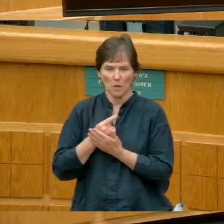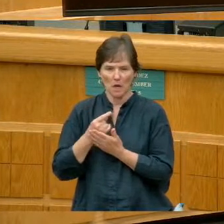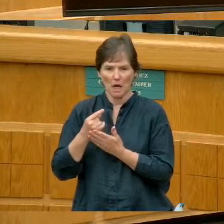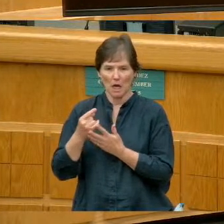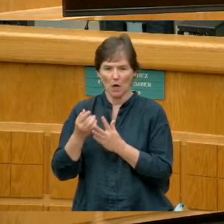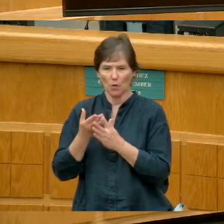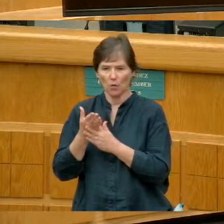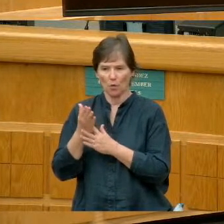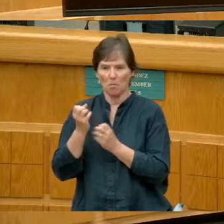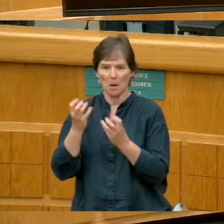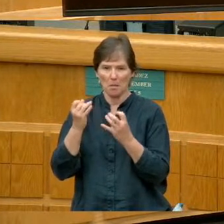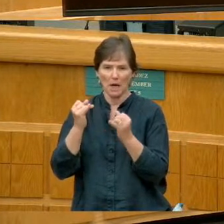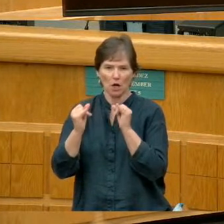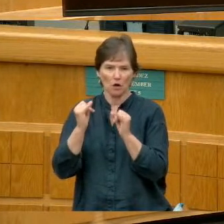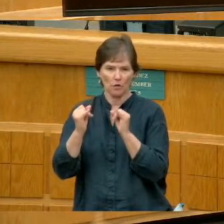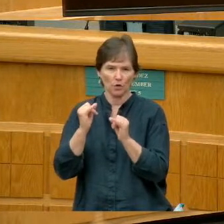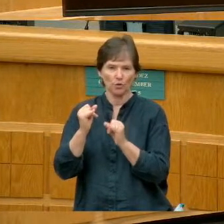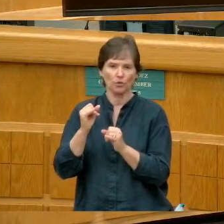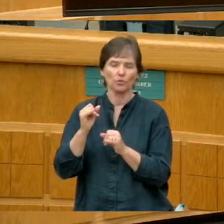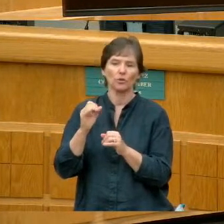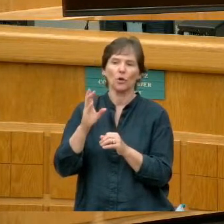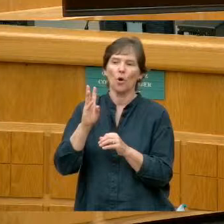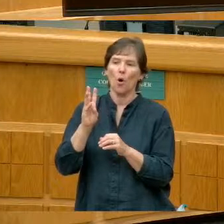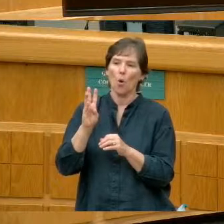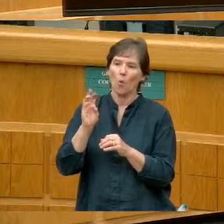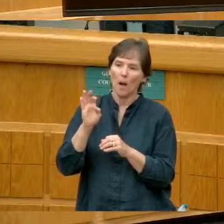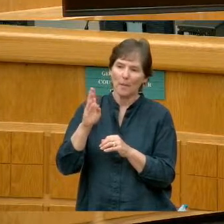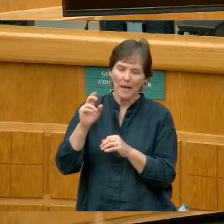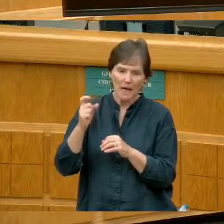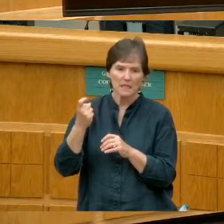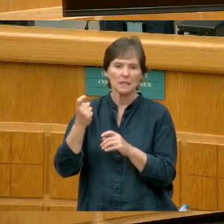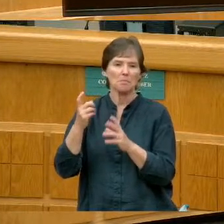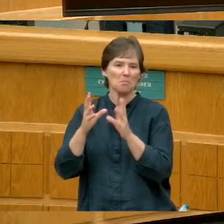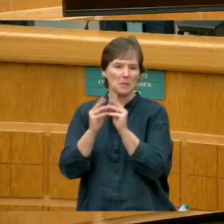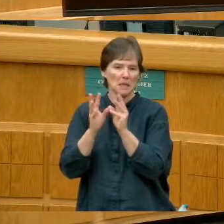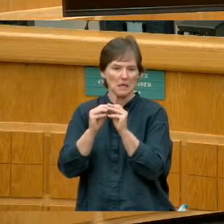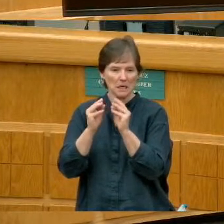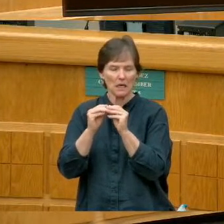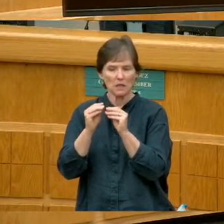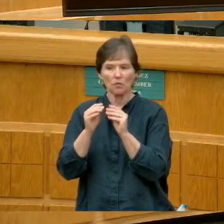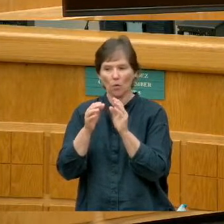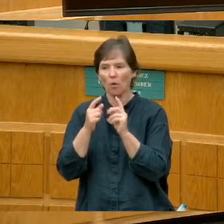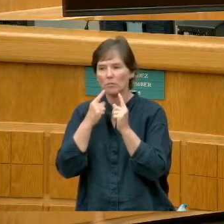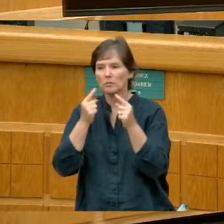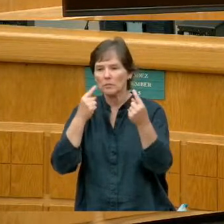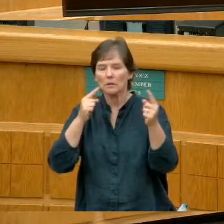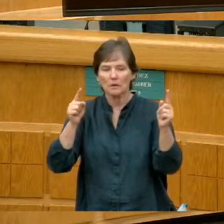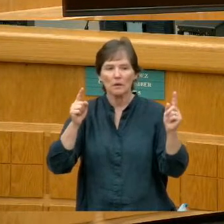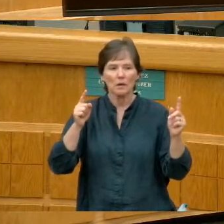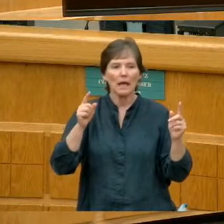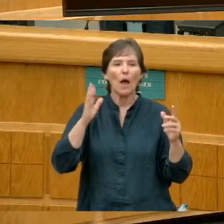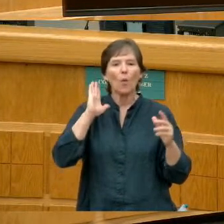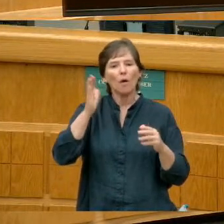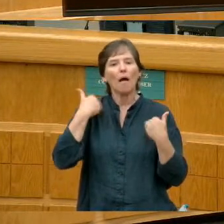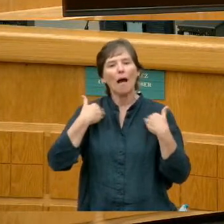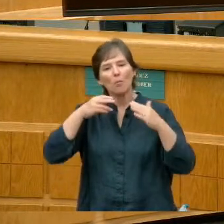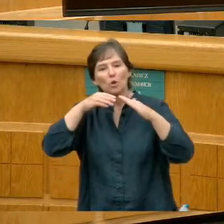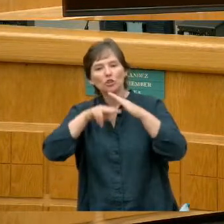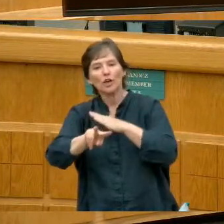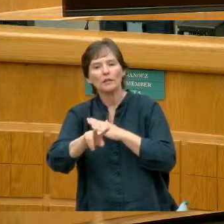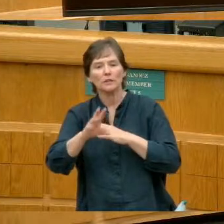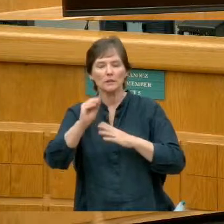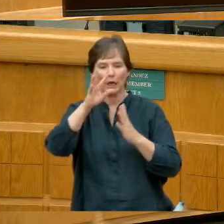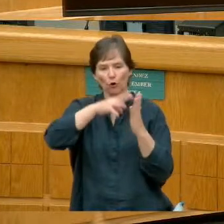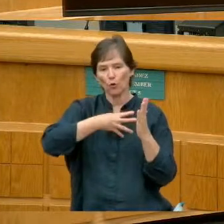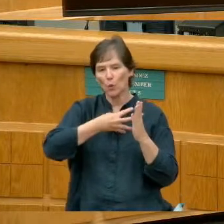numerous interviews in some of our channels here. And he'll have his projections and graphs and